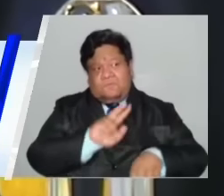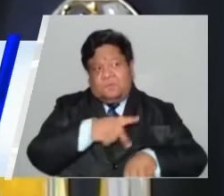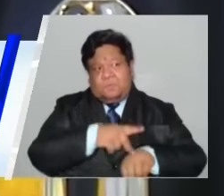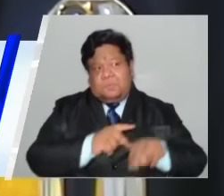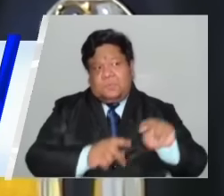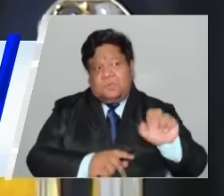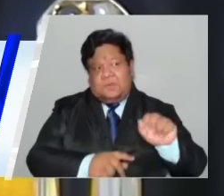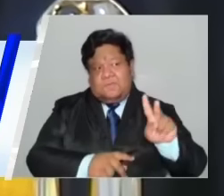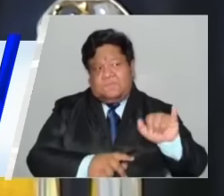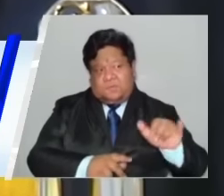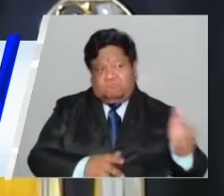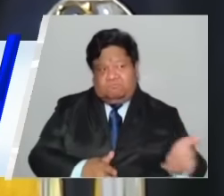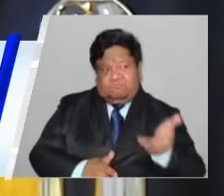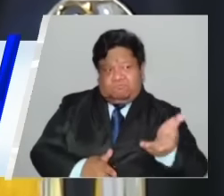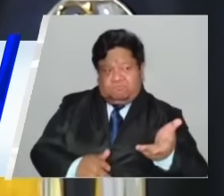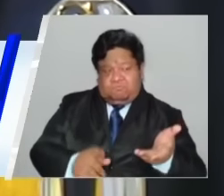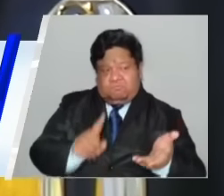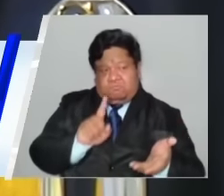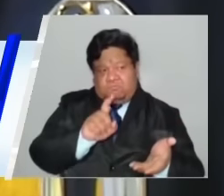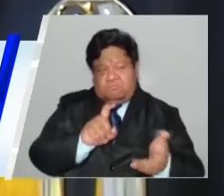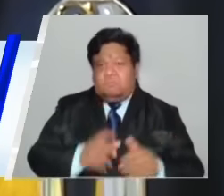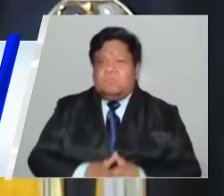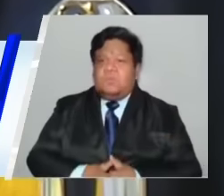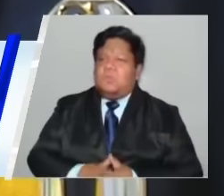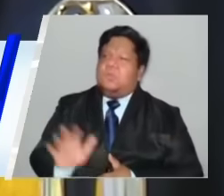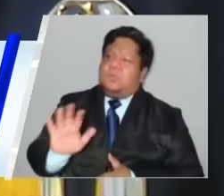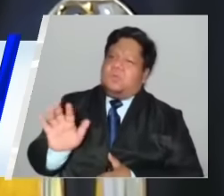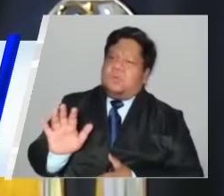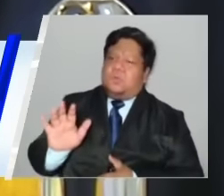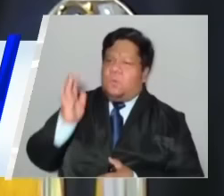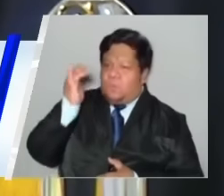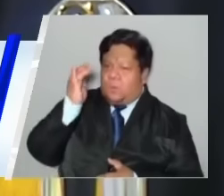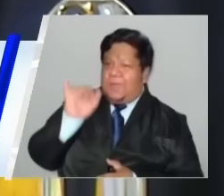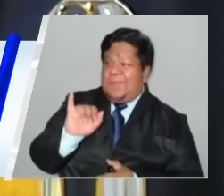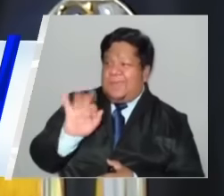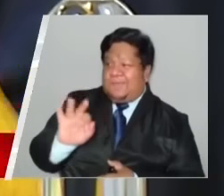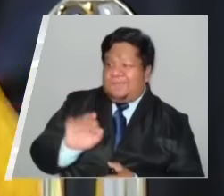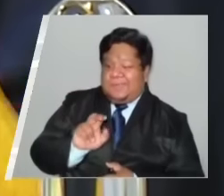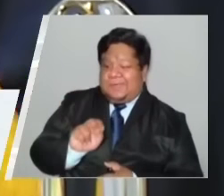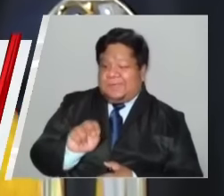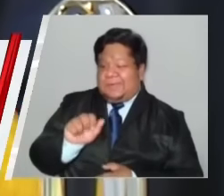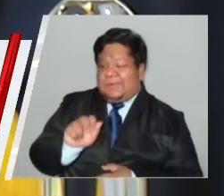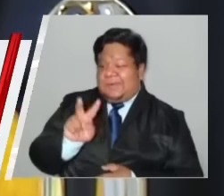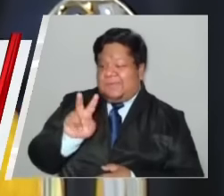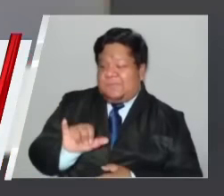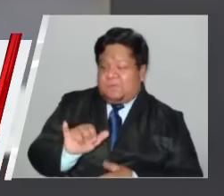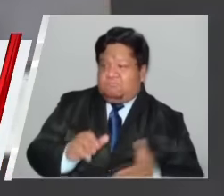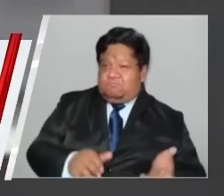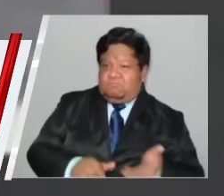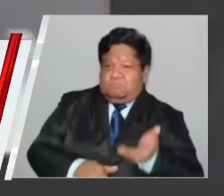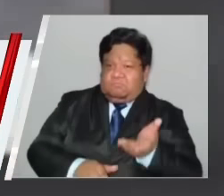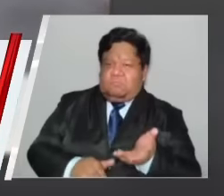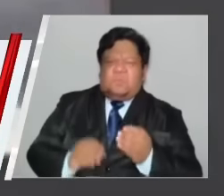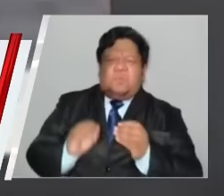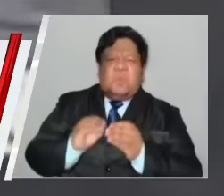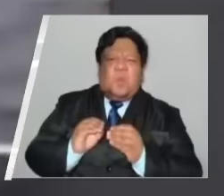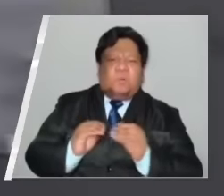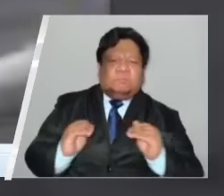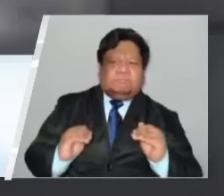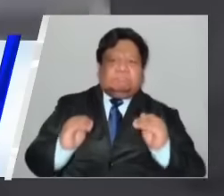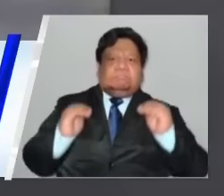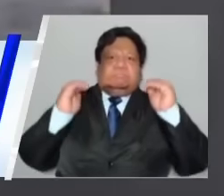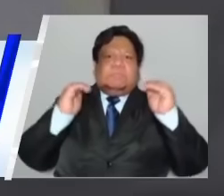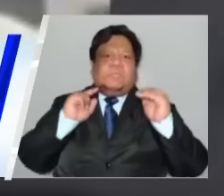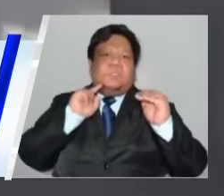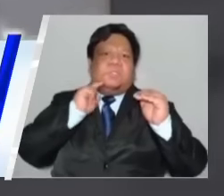is kasi when you put a Navy vessel against a Navy vessel, it will only escalate the tension. The strategy is it's always